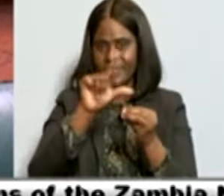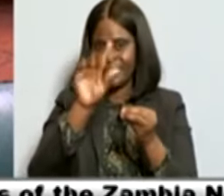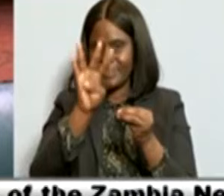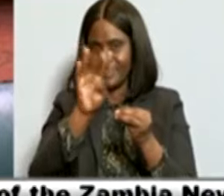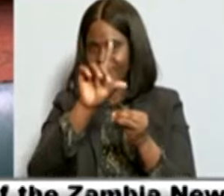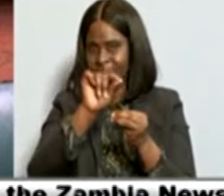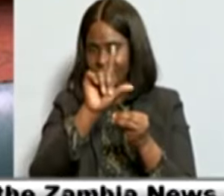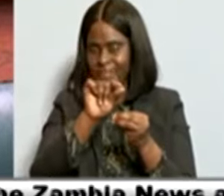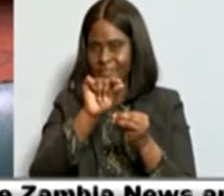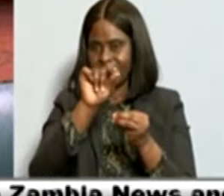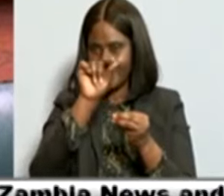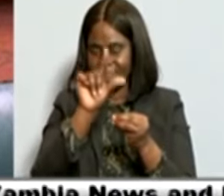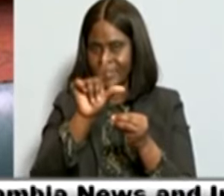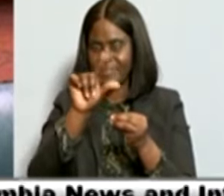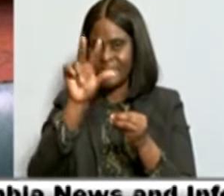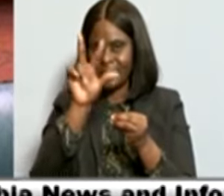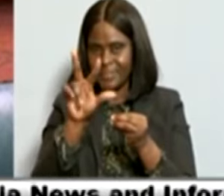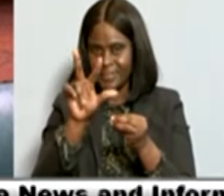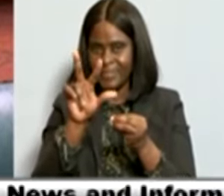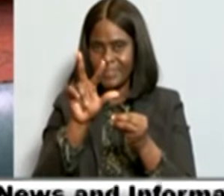of 2023.